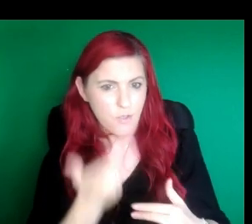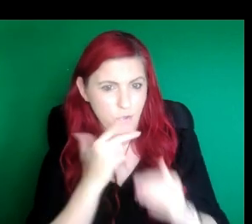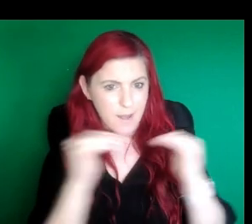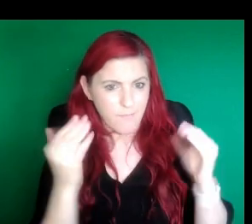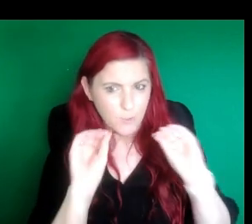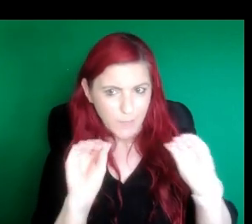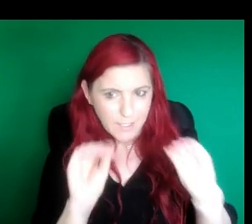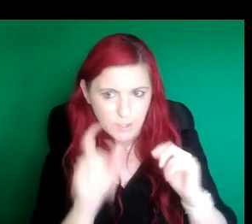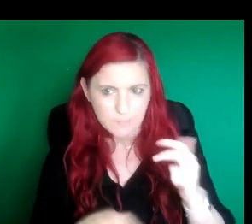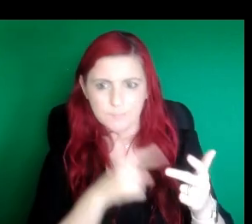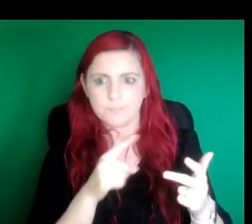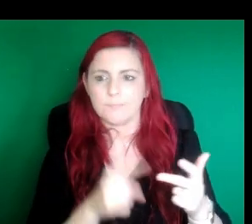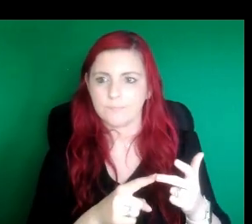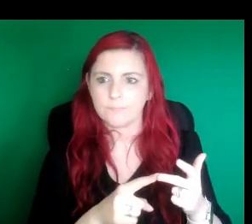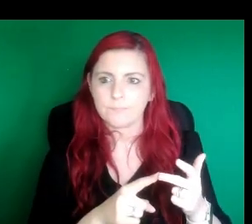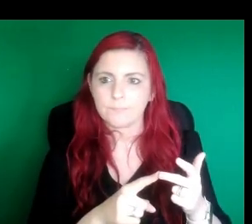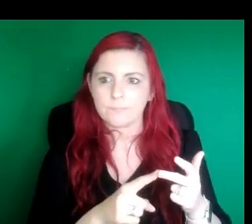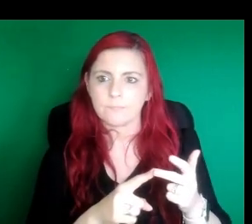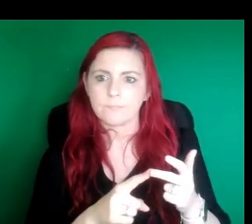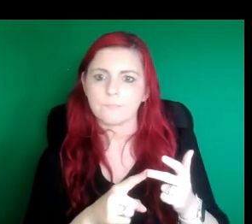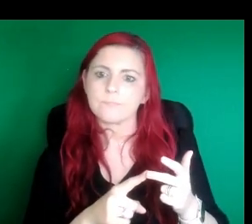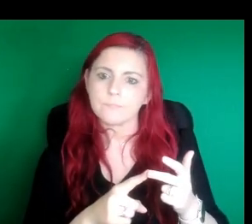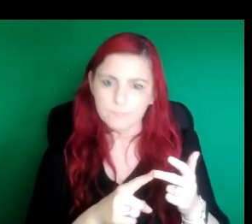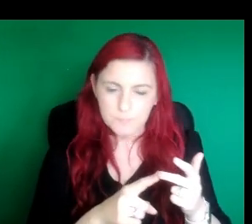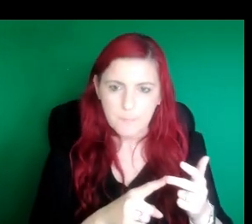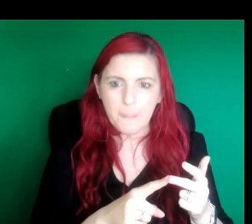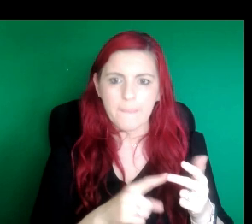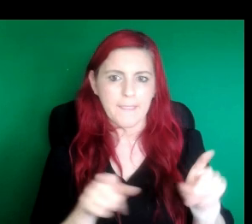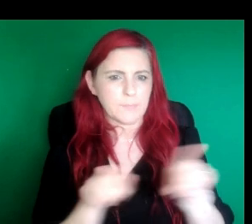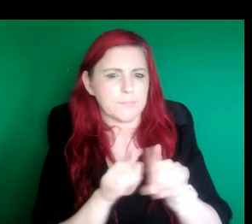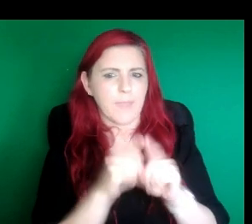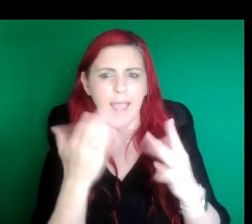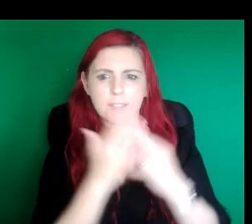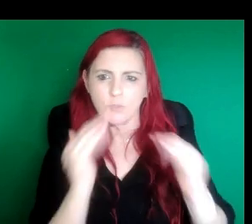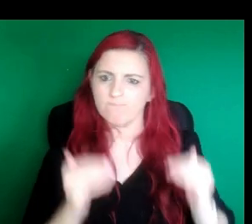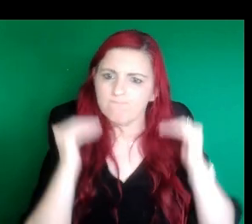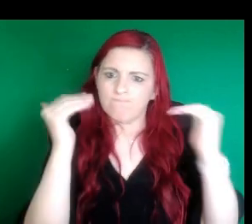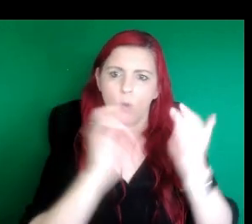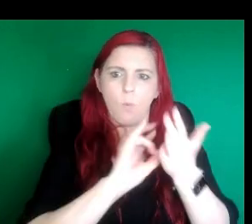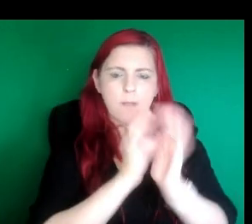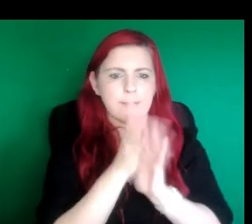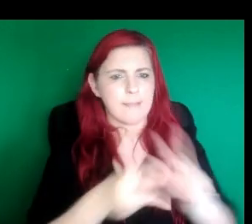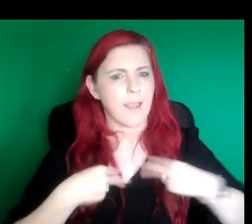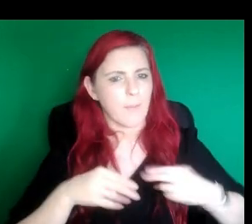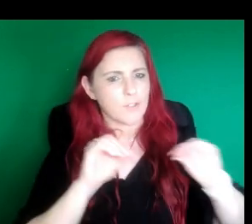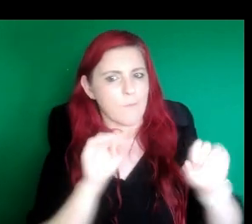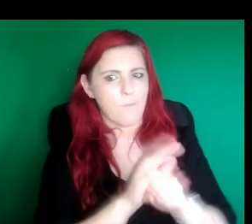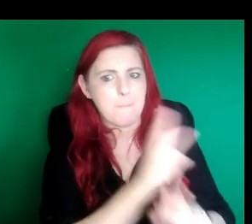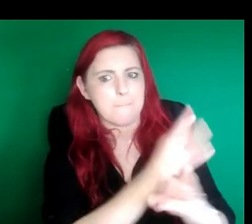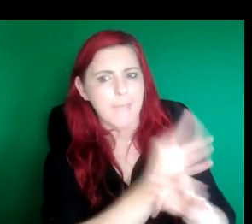level education with consistent accessibility aids, and access to high quality sign language education for parents